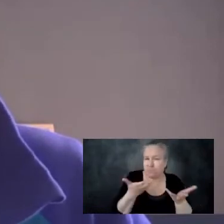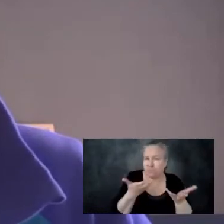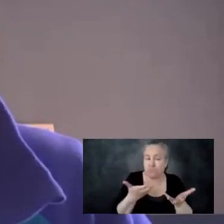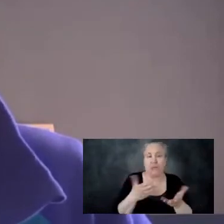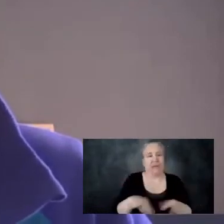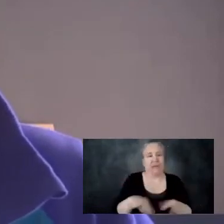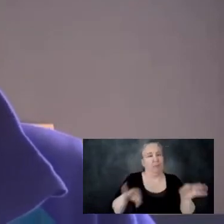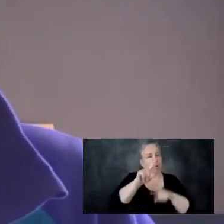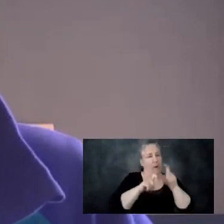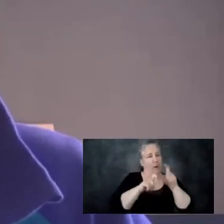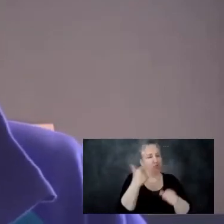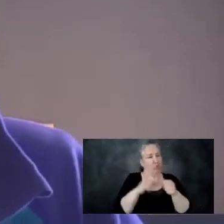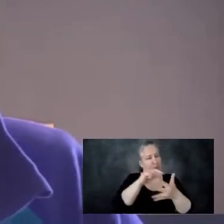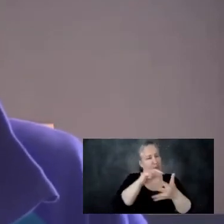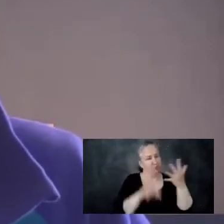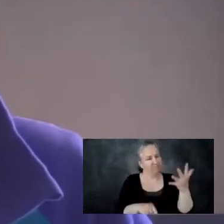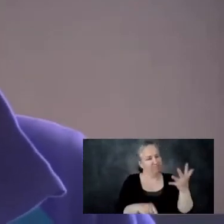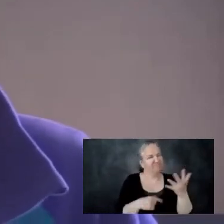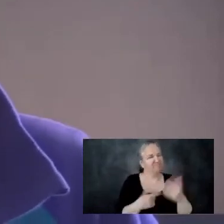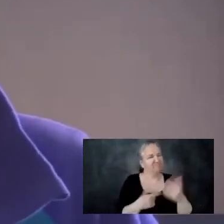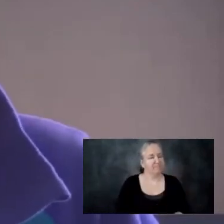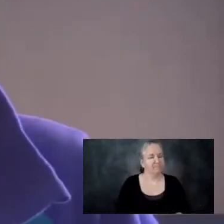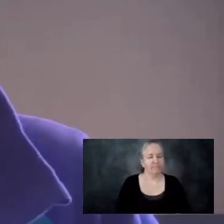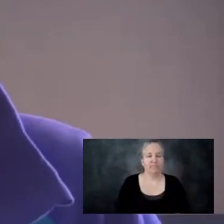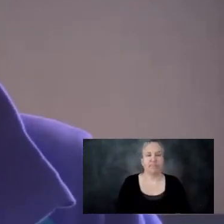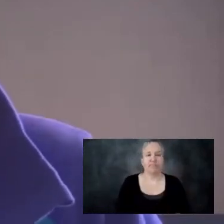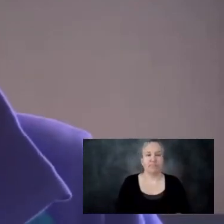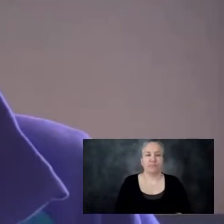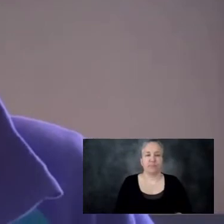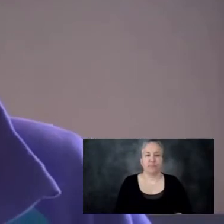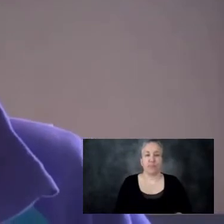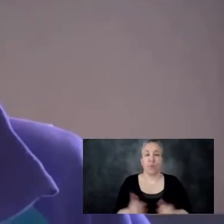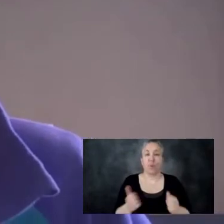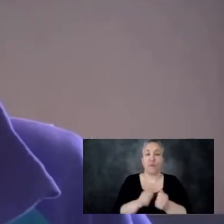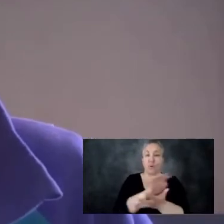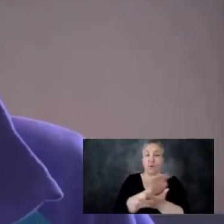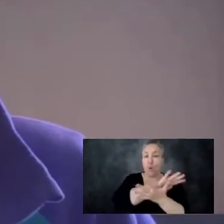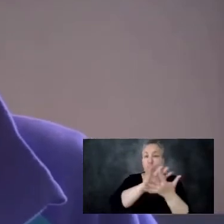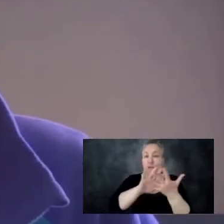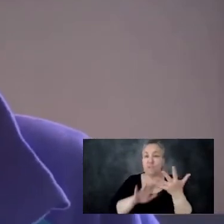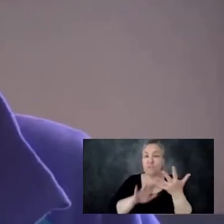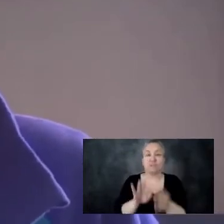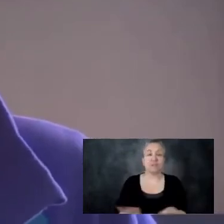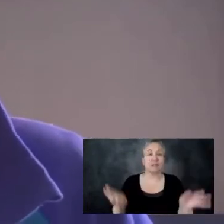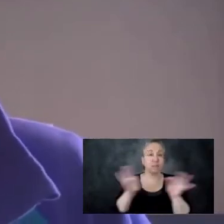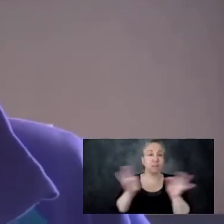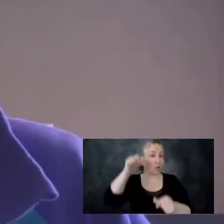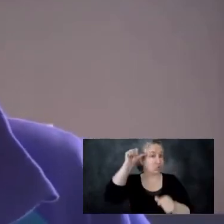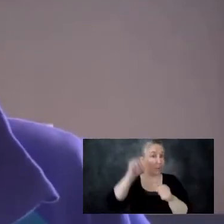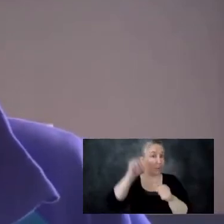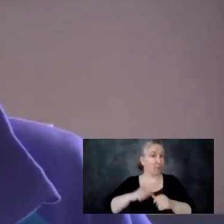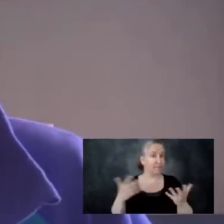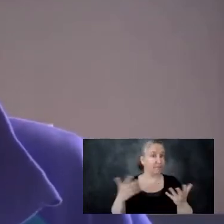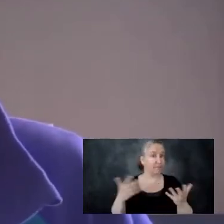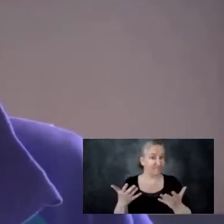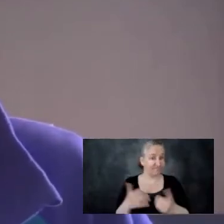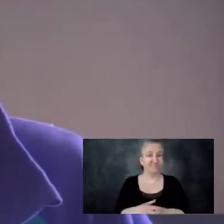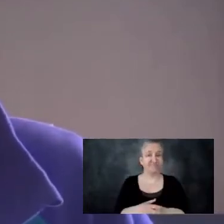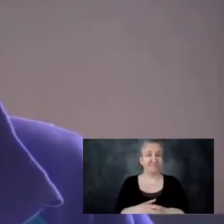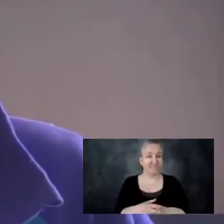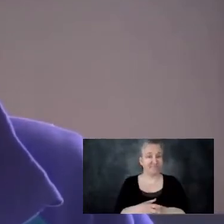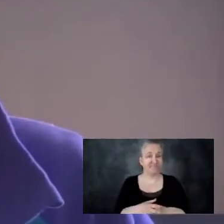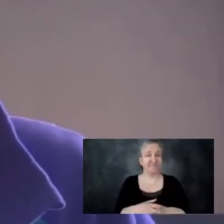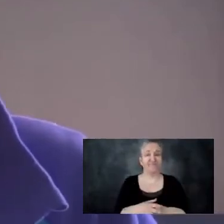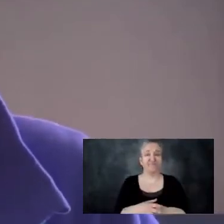to always keep in mind. But with all of this, I think what's important to remember is that we will never